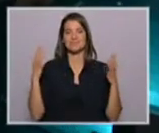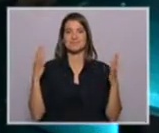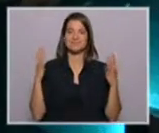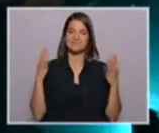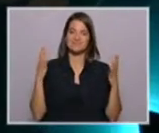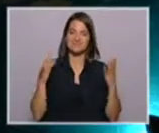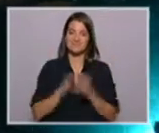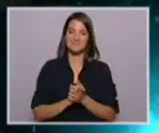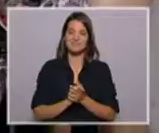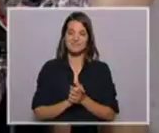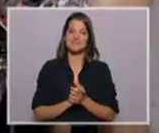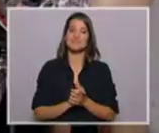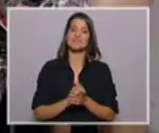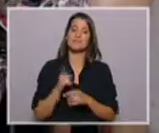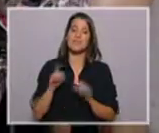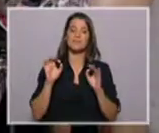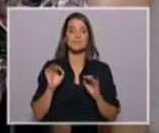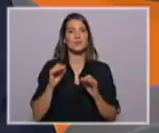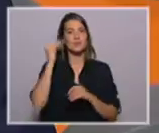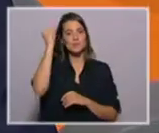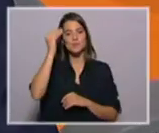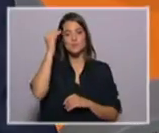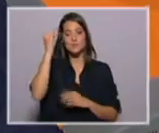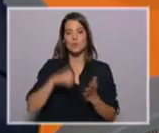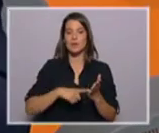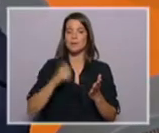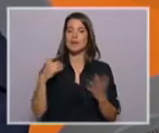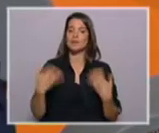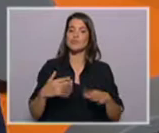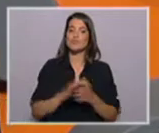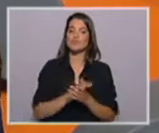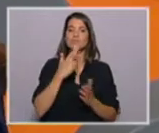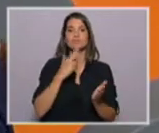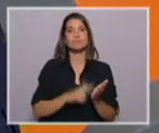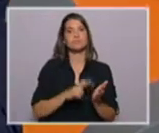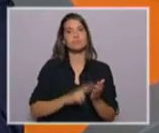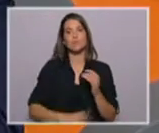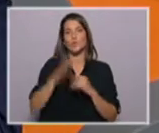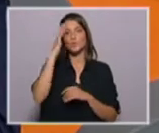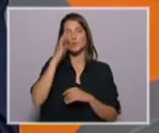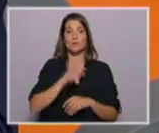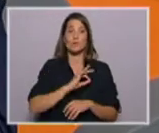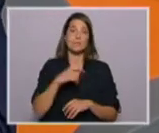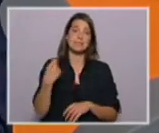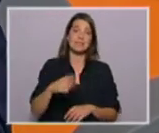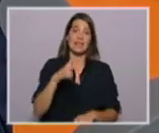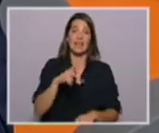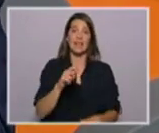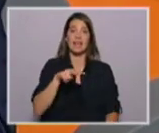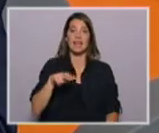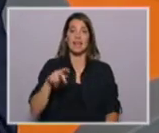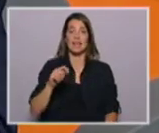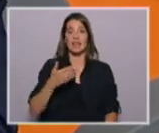Digamos, isto era o grande sonho americano, concretamente o grande sonho do Sr. Kennedy, que